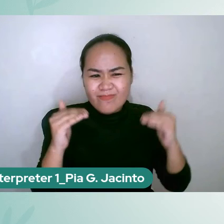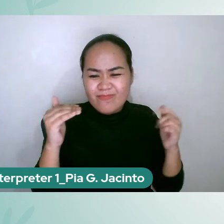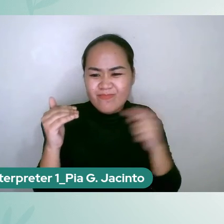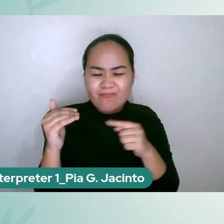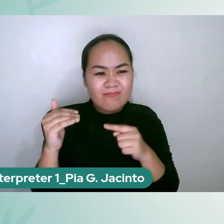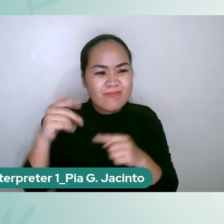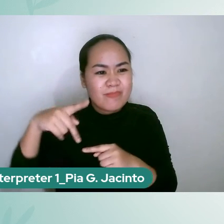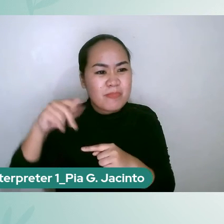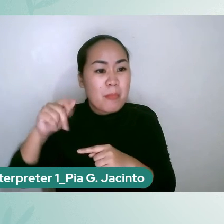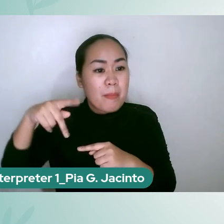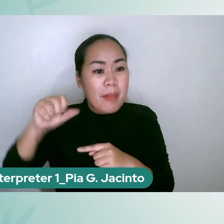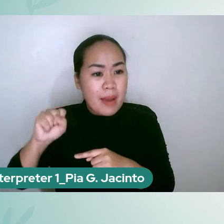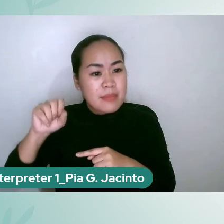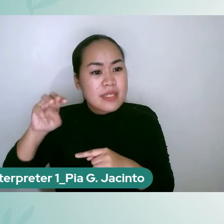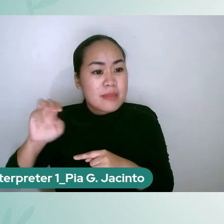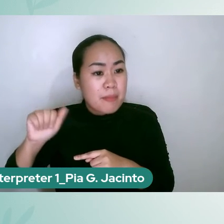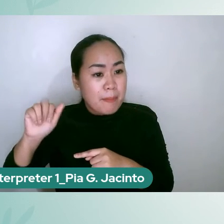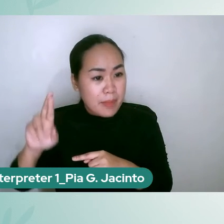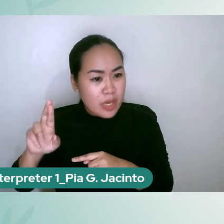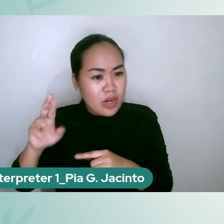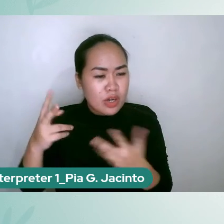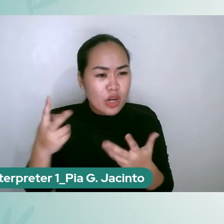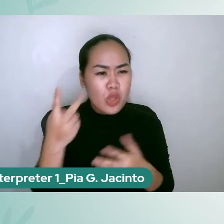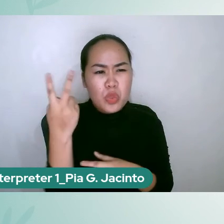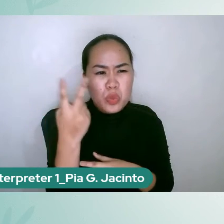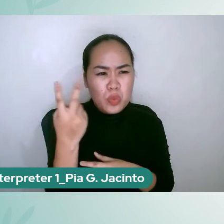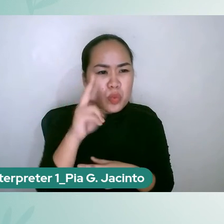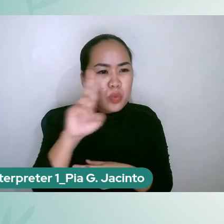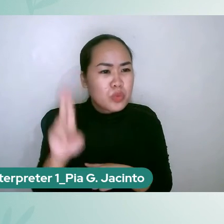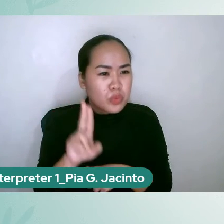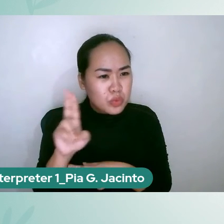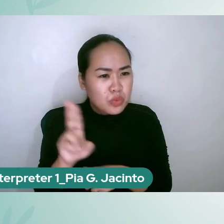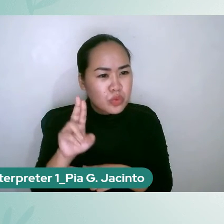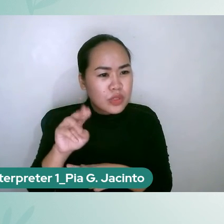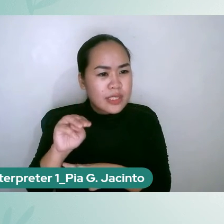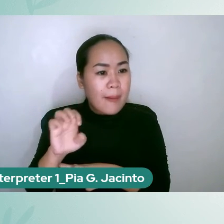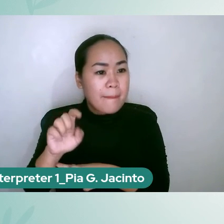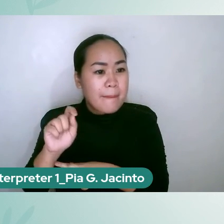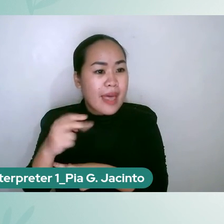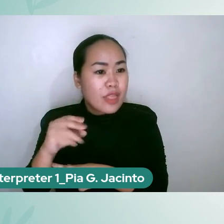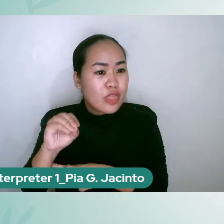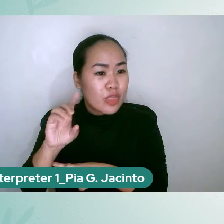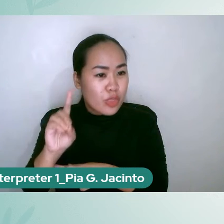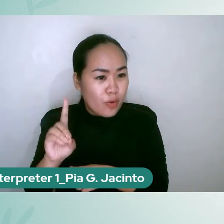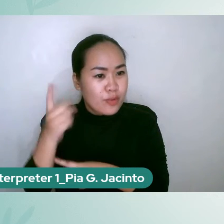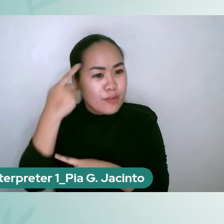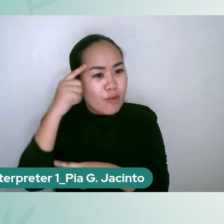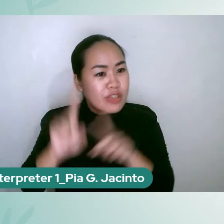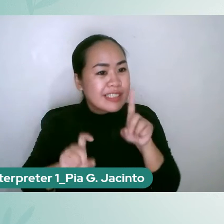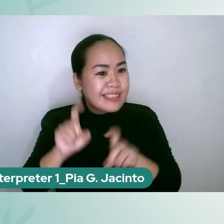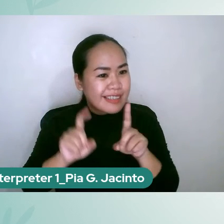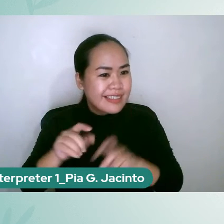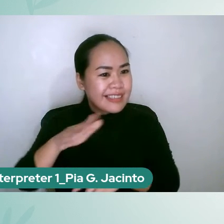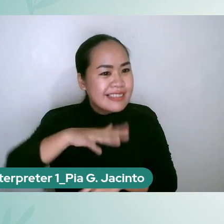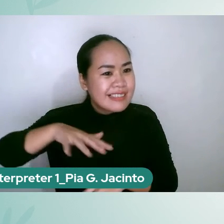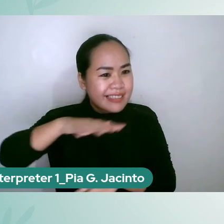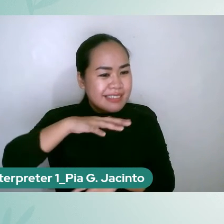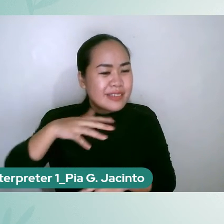which is the two most common methods of screening done in